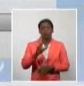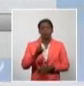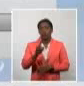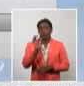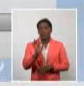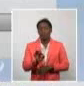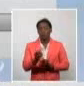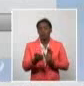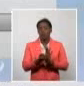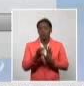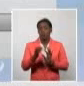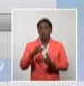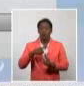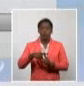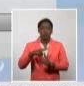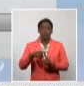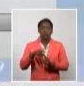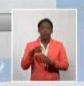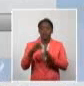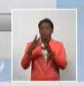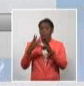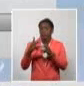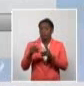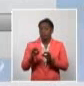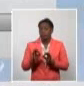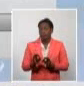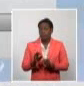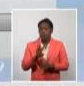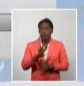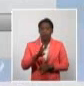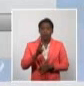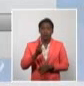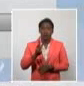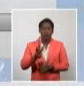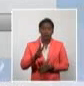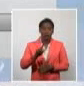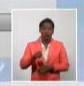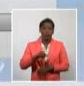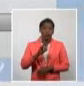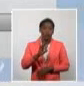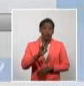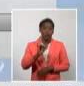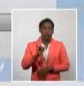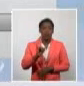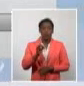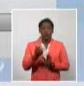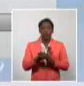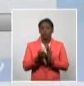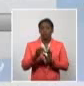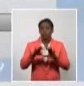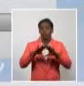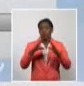3,113 people who died yesterday, there is a cumulative total of